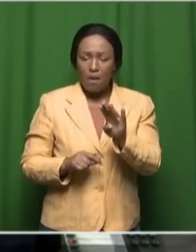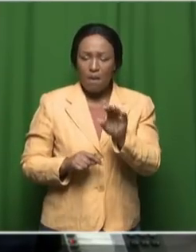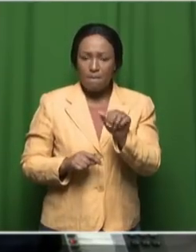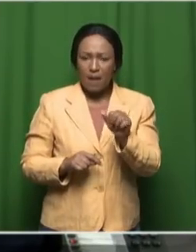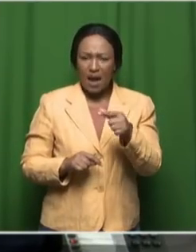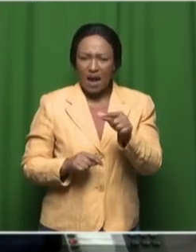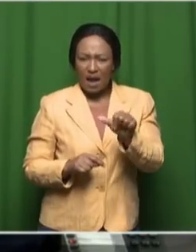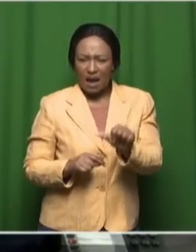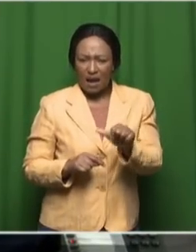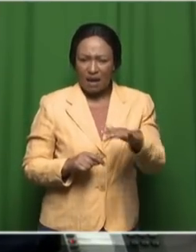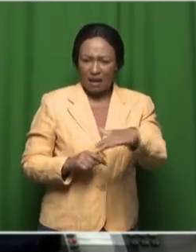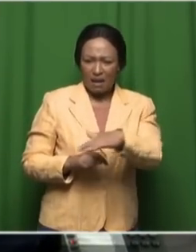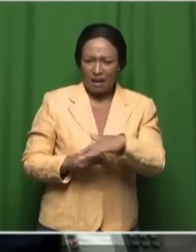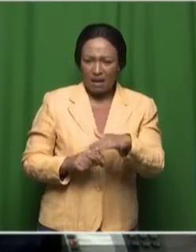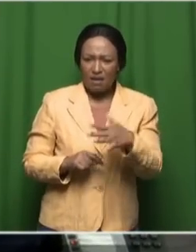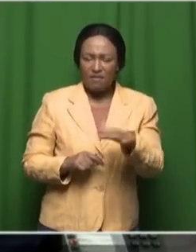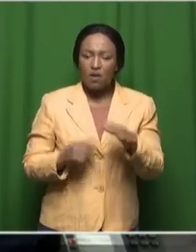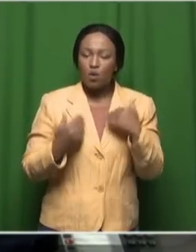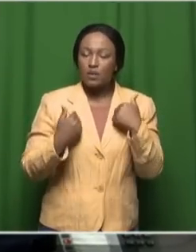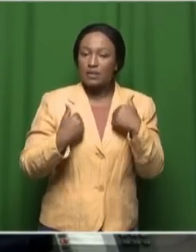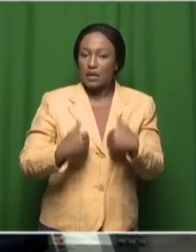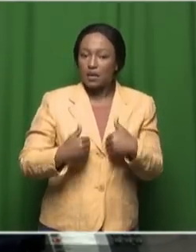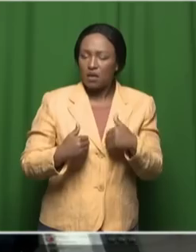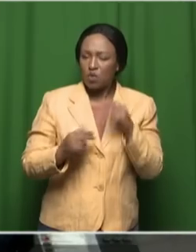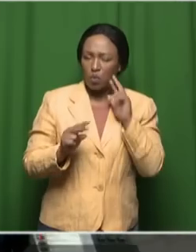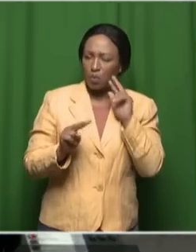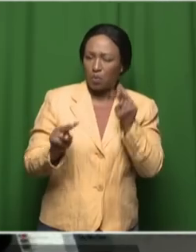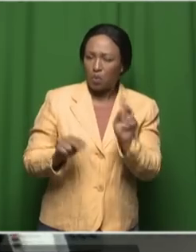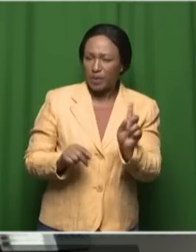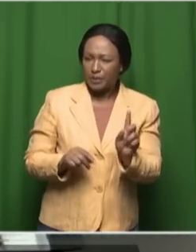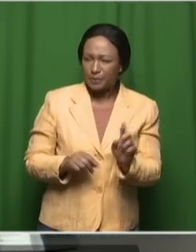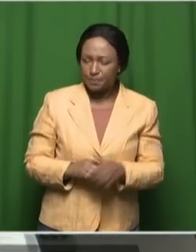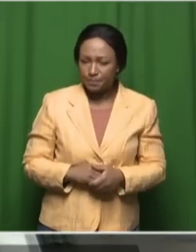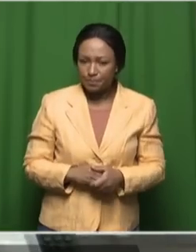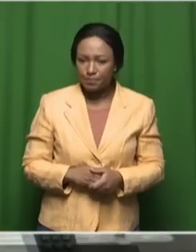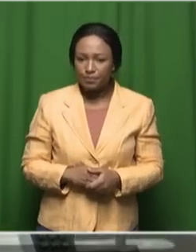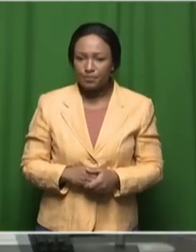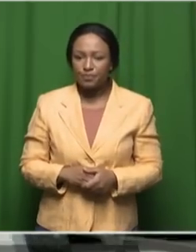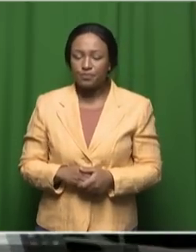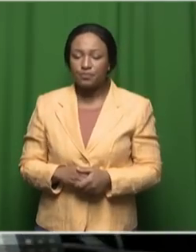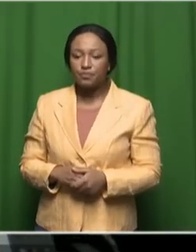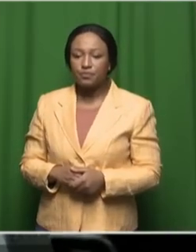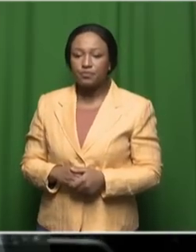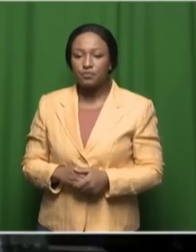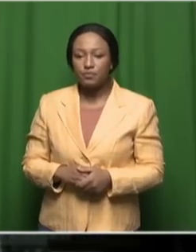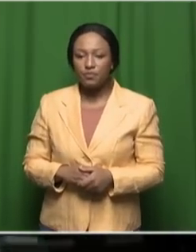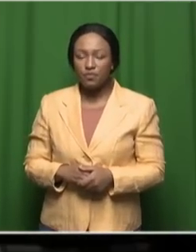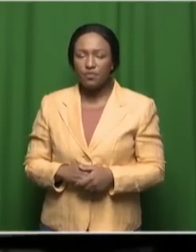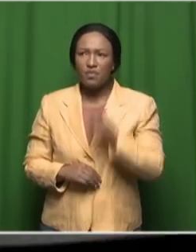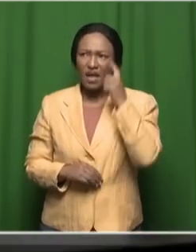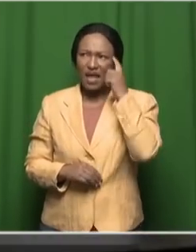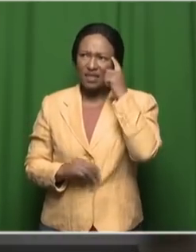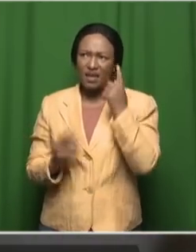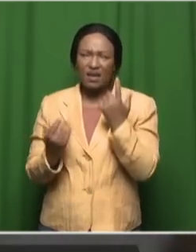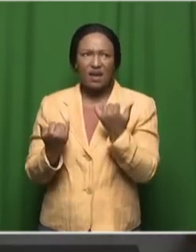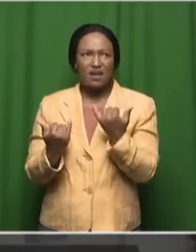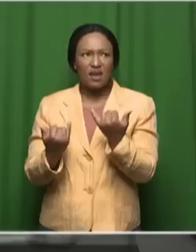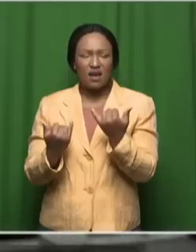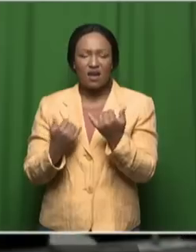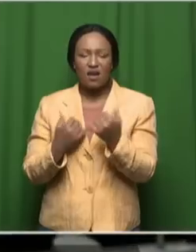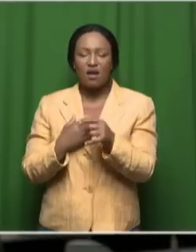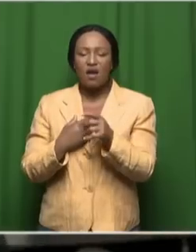of power outages on Sunday. What are we looking like at the moment? So currently, I think we restored in Fish